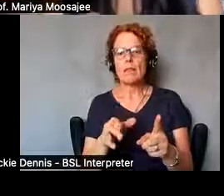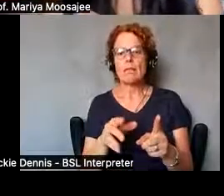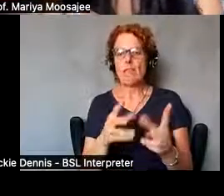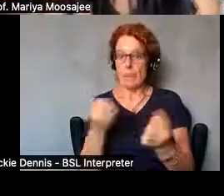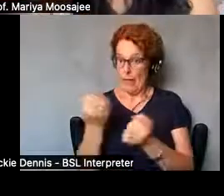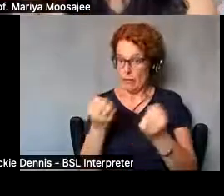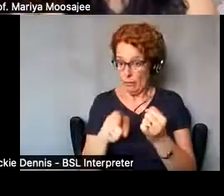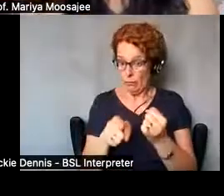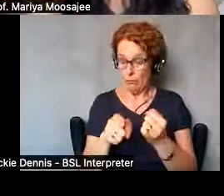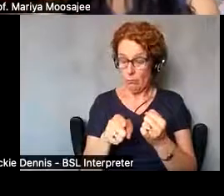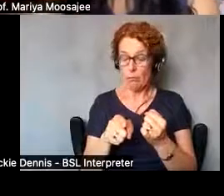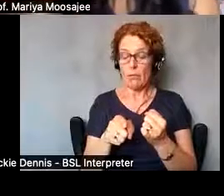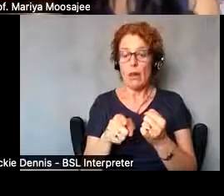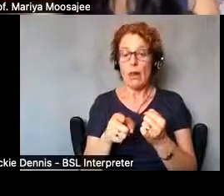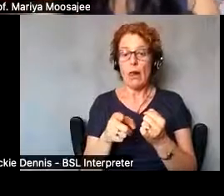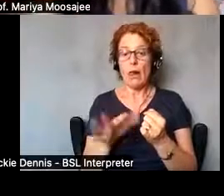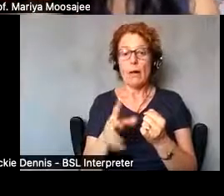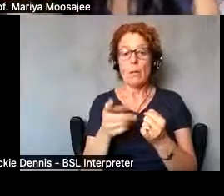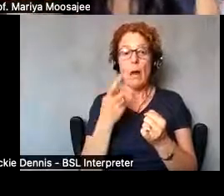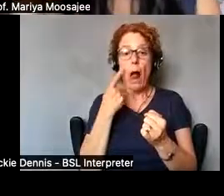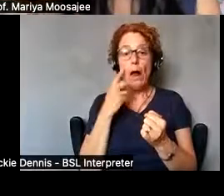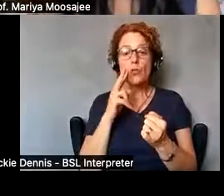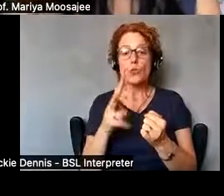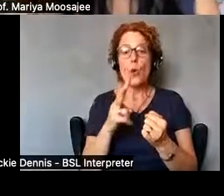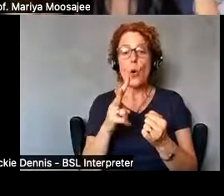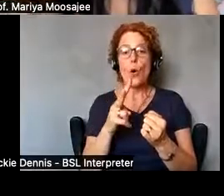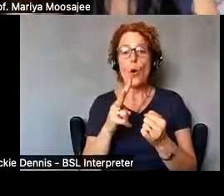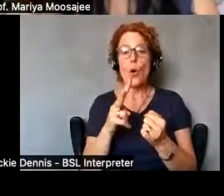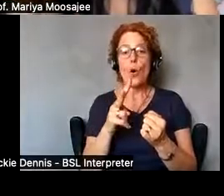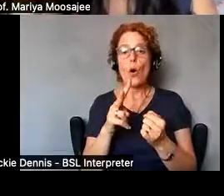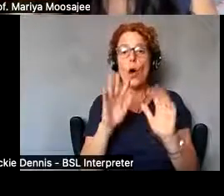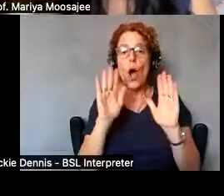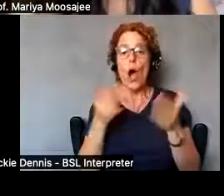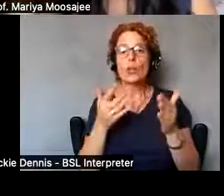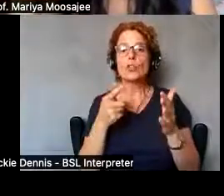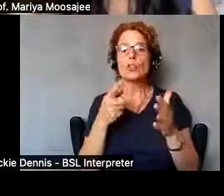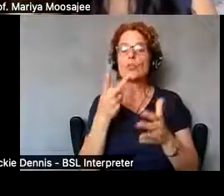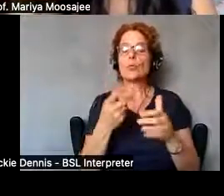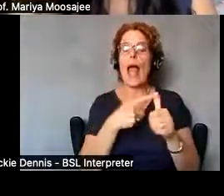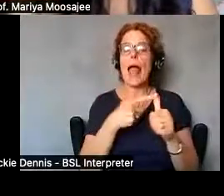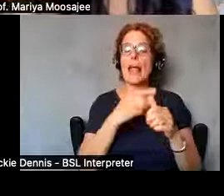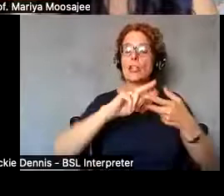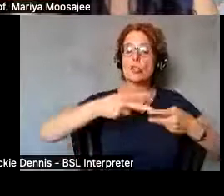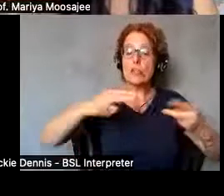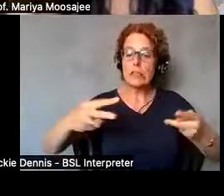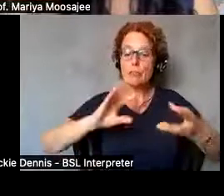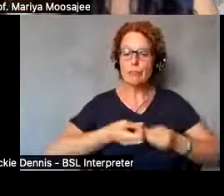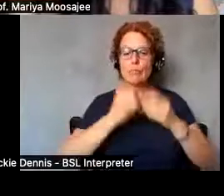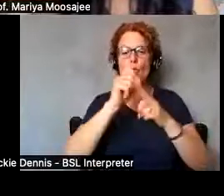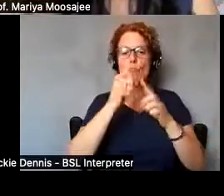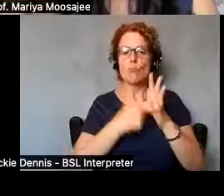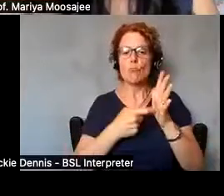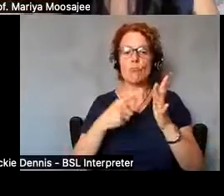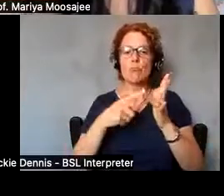vectors, that we saw the usherin protein, USH2A gene, was producing its protein in the light